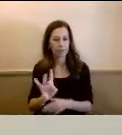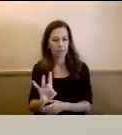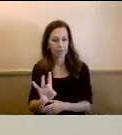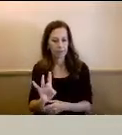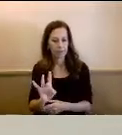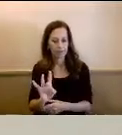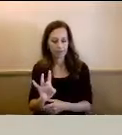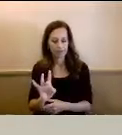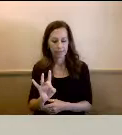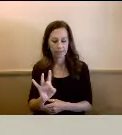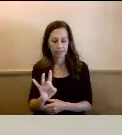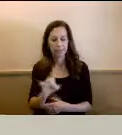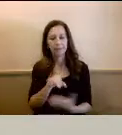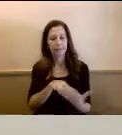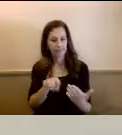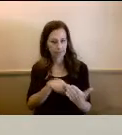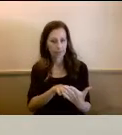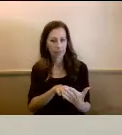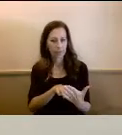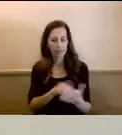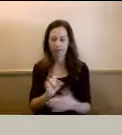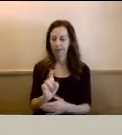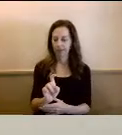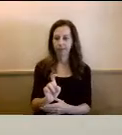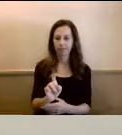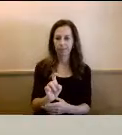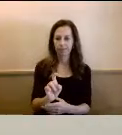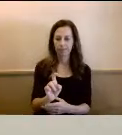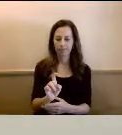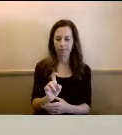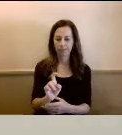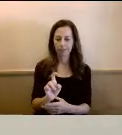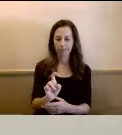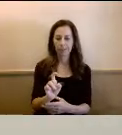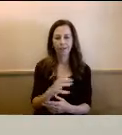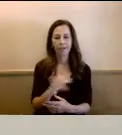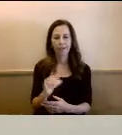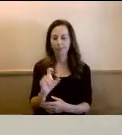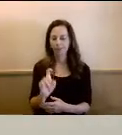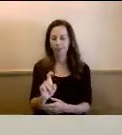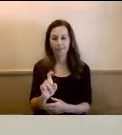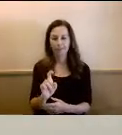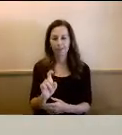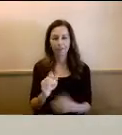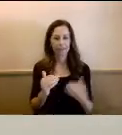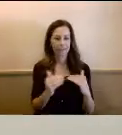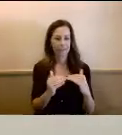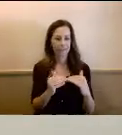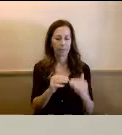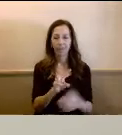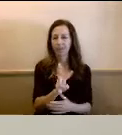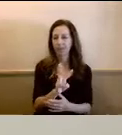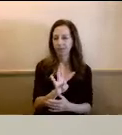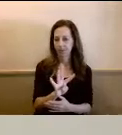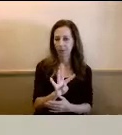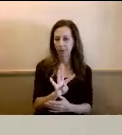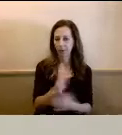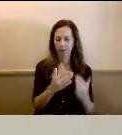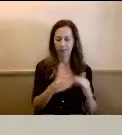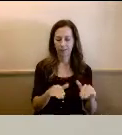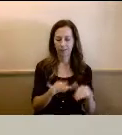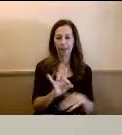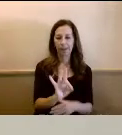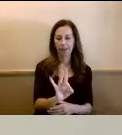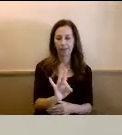8. Cancel, so we have x here, and x equals 64 divided